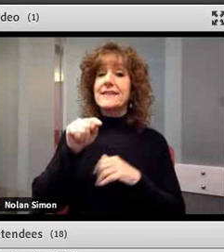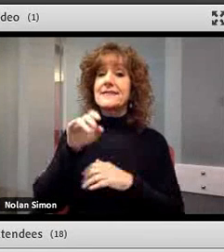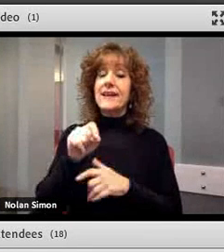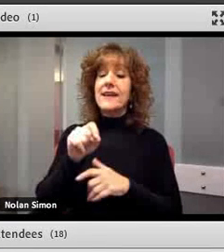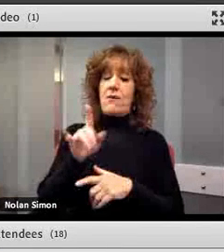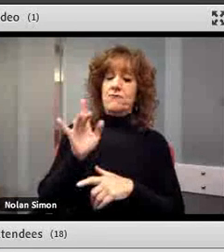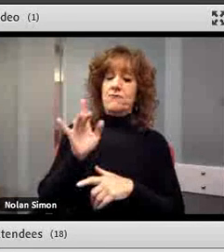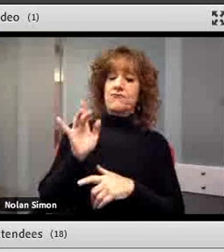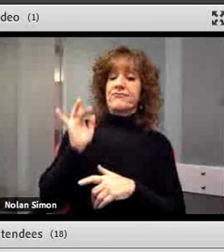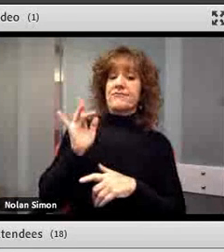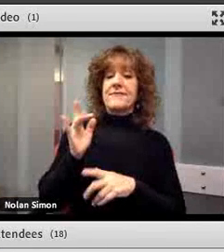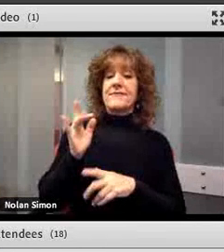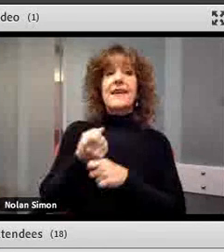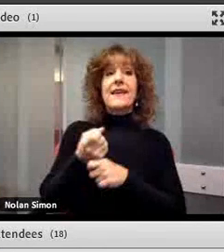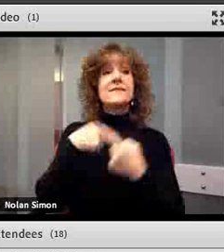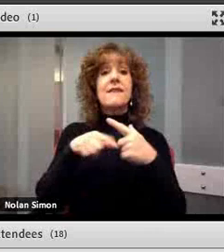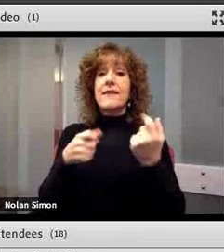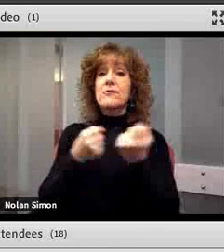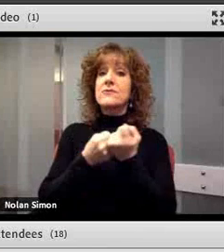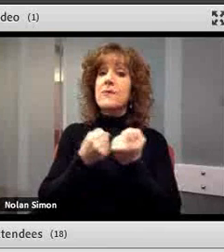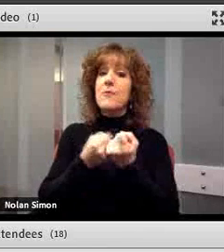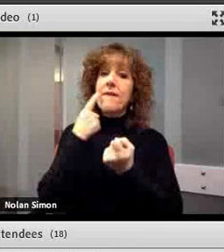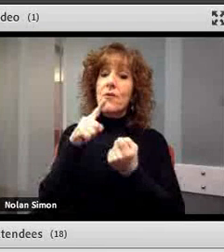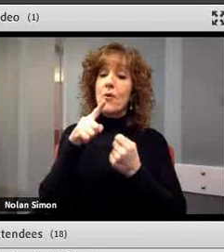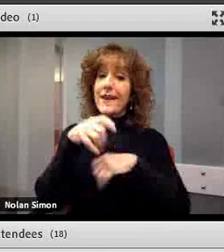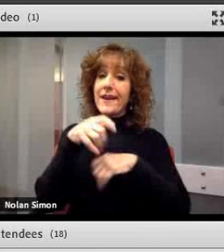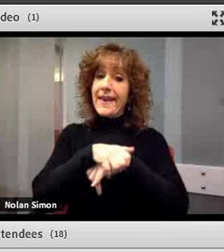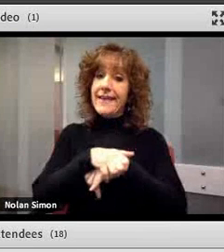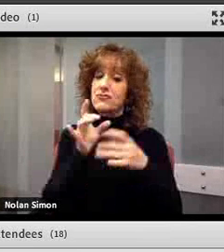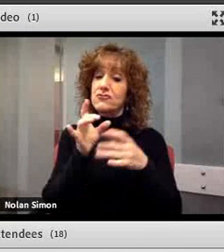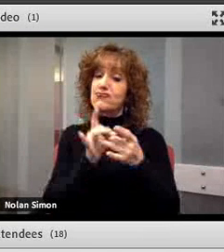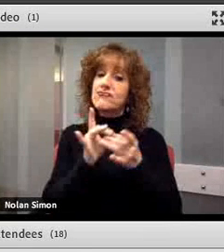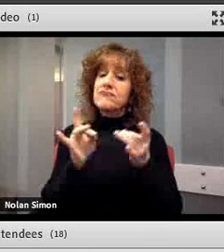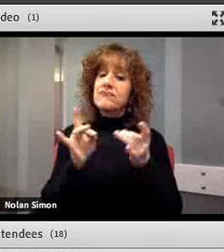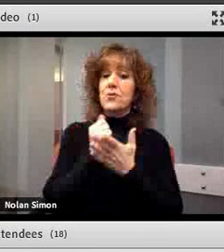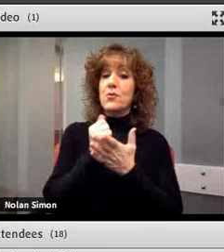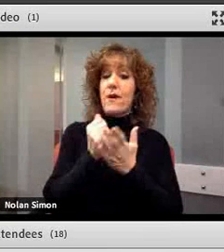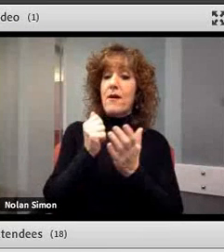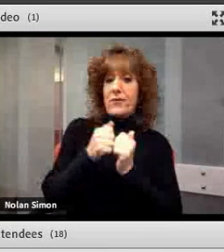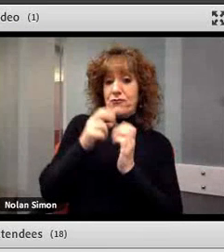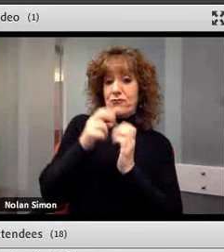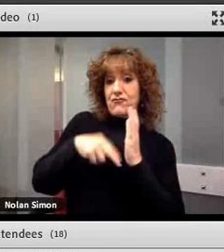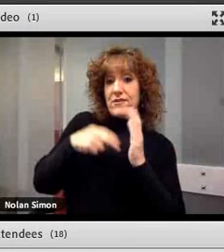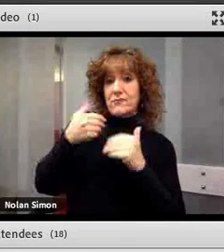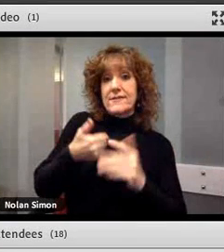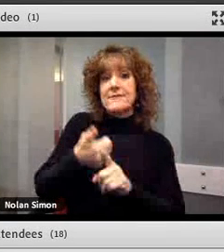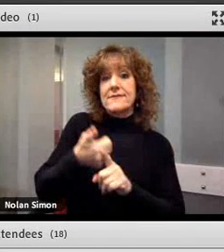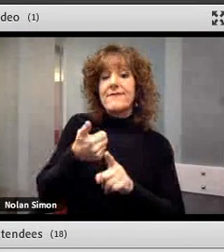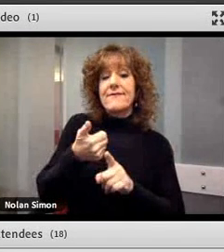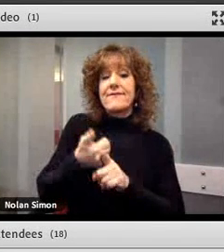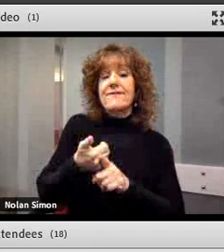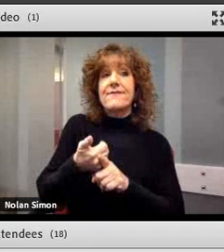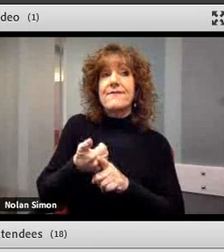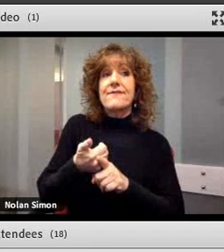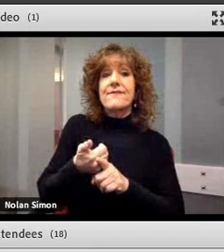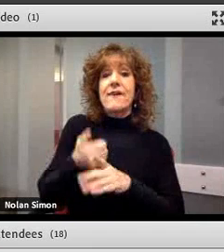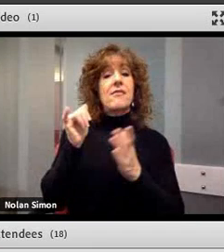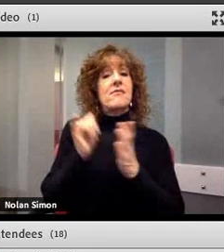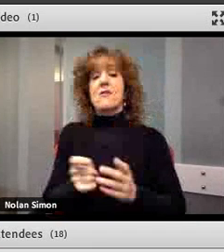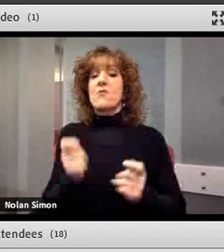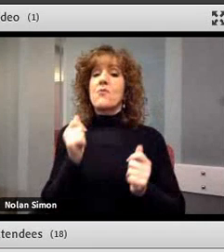one click, you could get sign language supports for your English text to help with the reading process. Well,